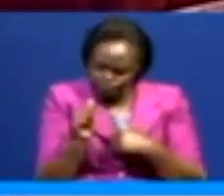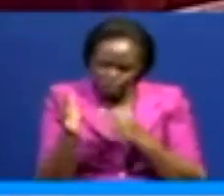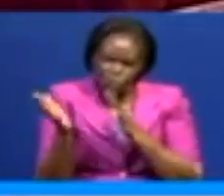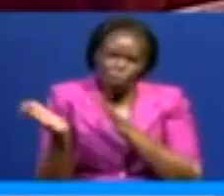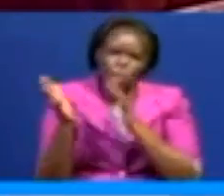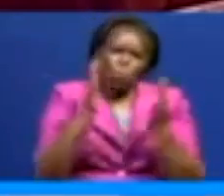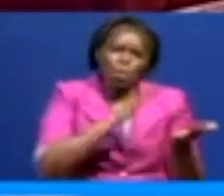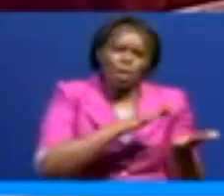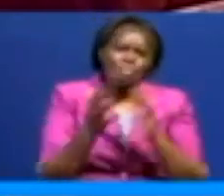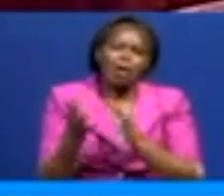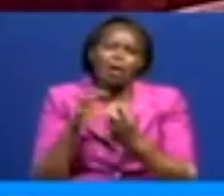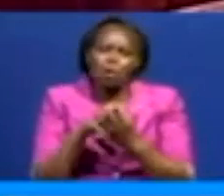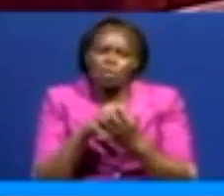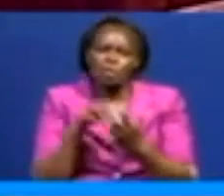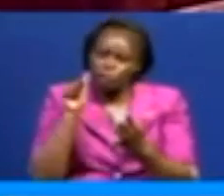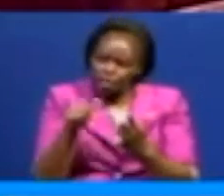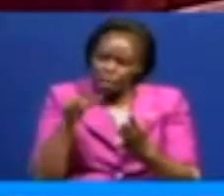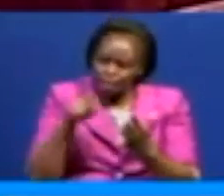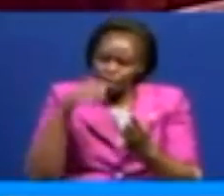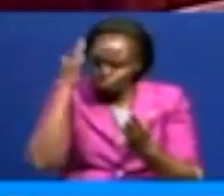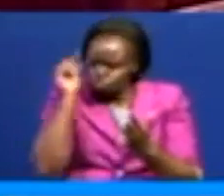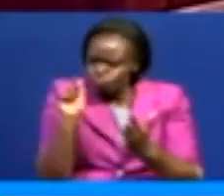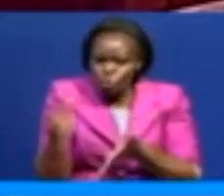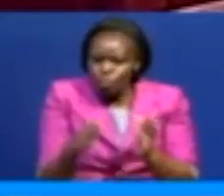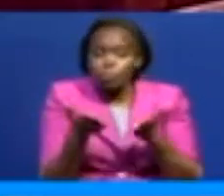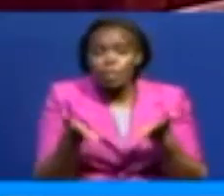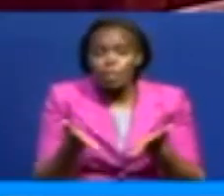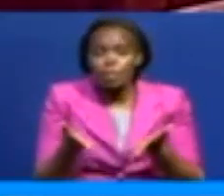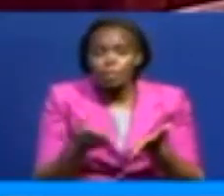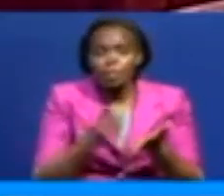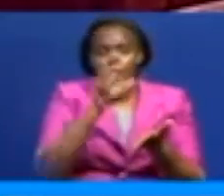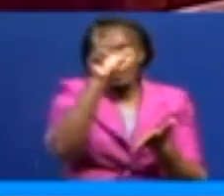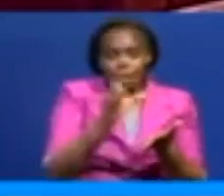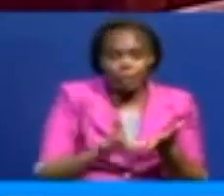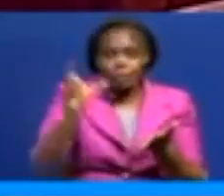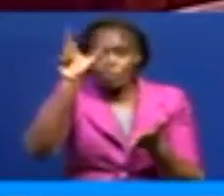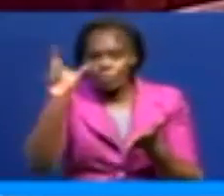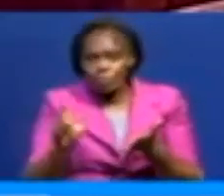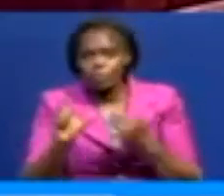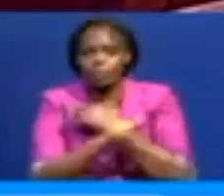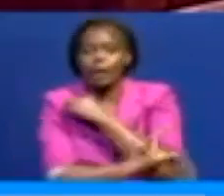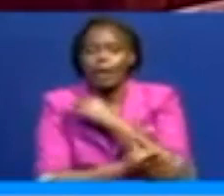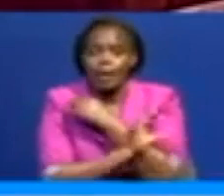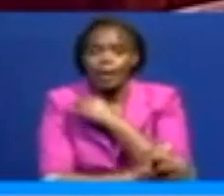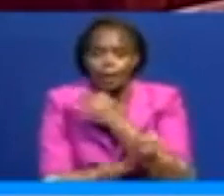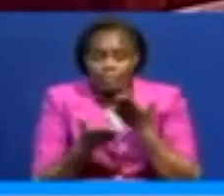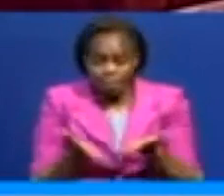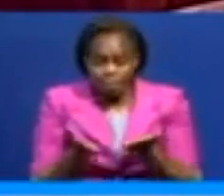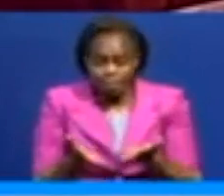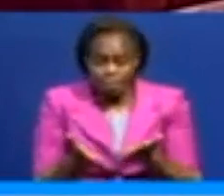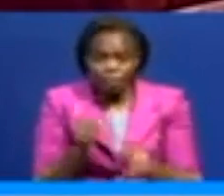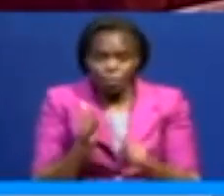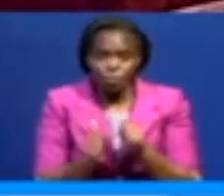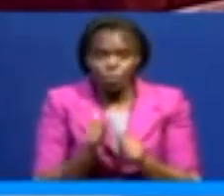condition. This is the opportunity now for regions of this country that